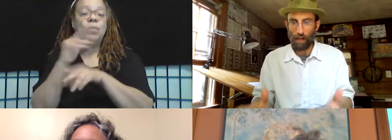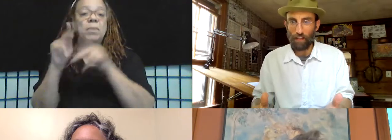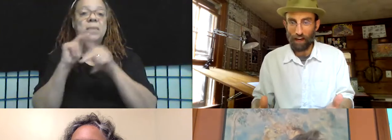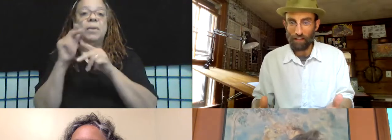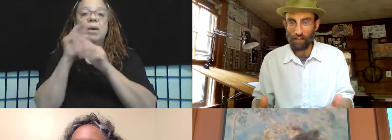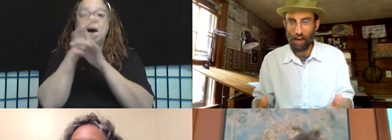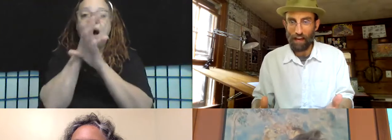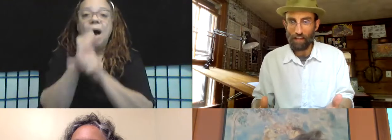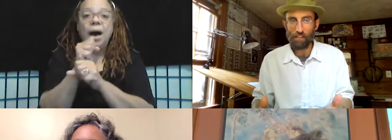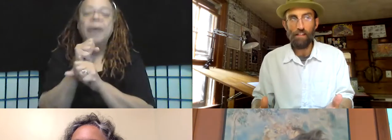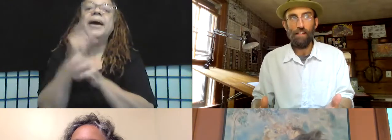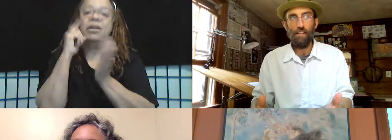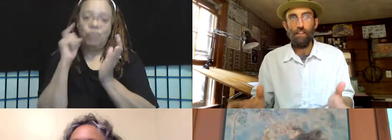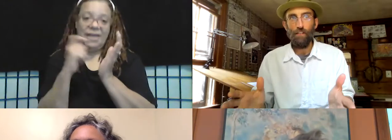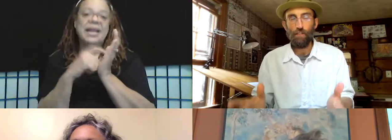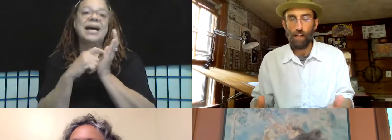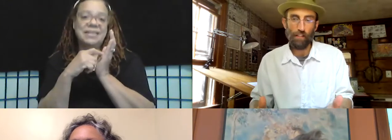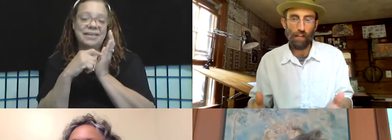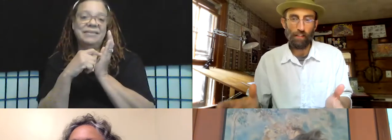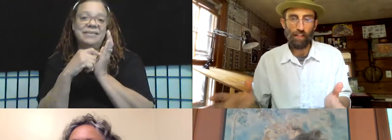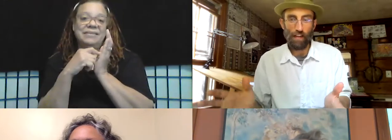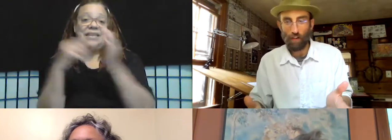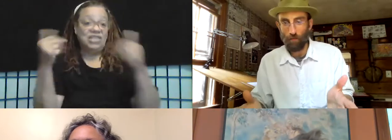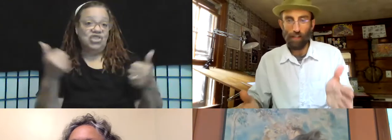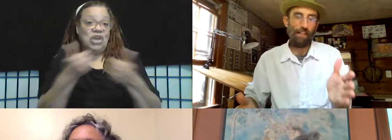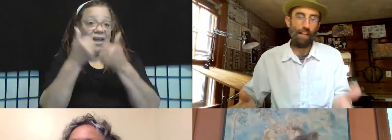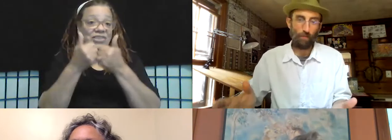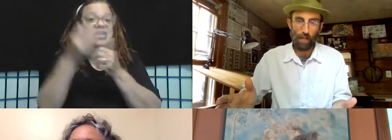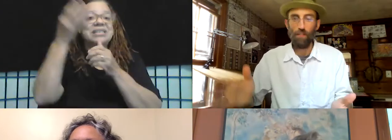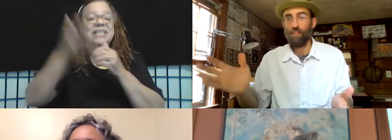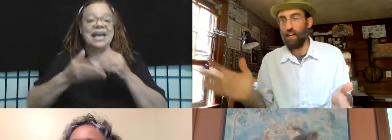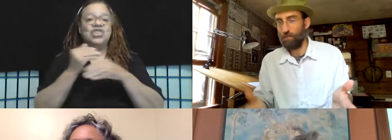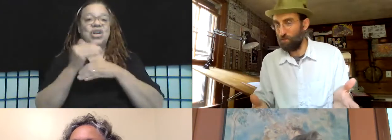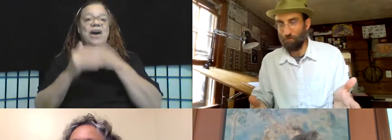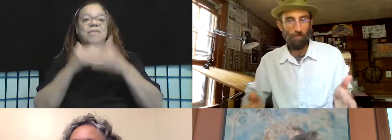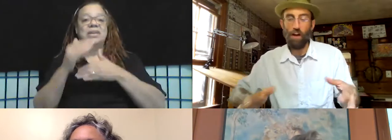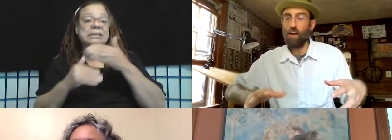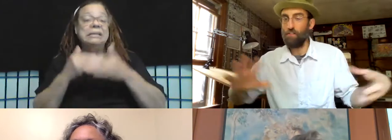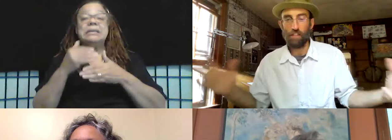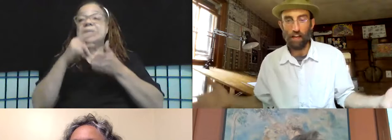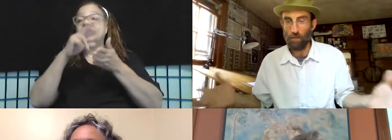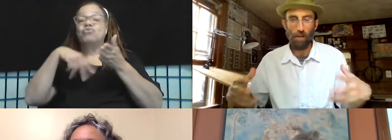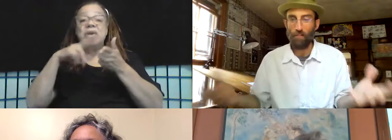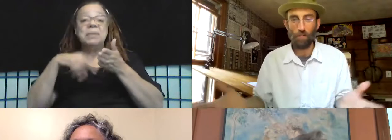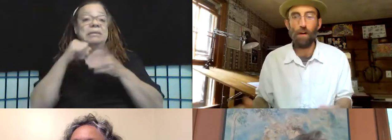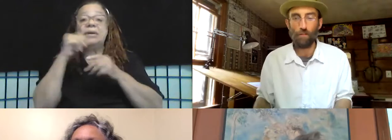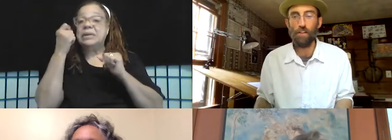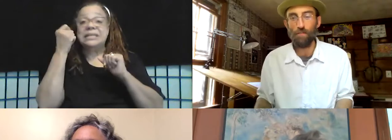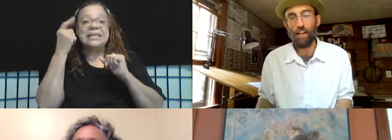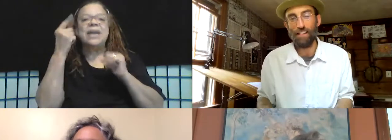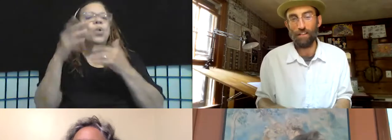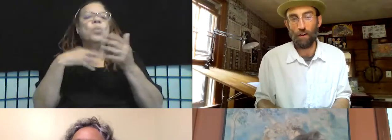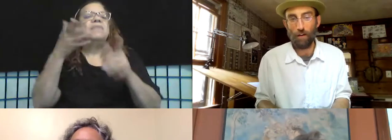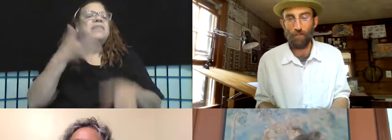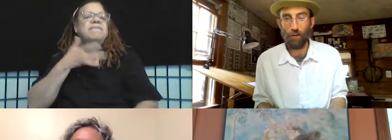immediately recognizes as challenging / comforting / readable / not understandable, whatever